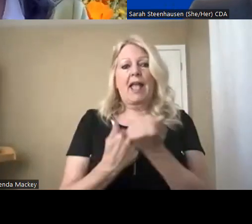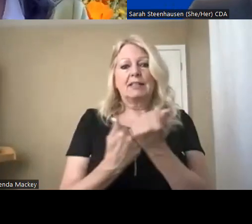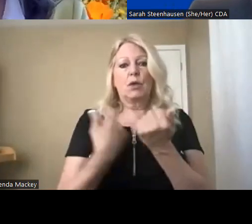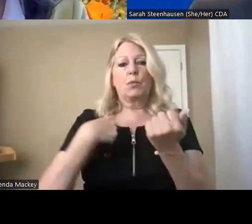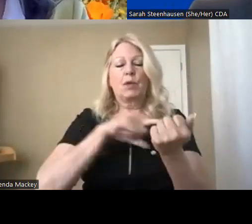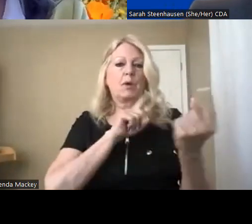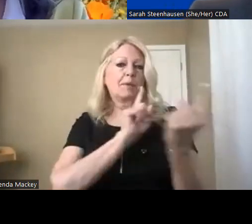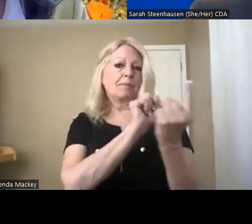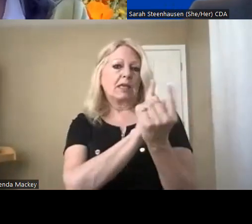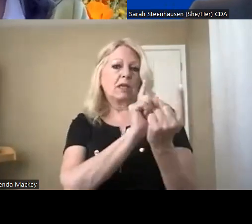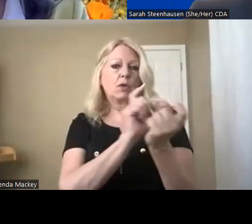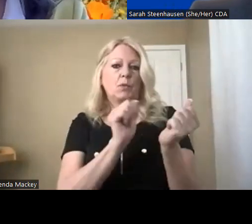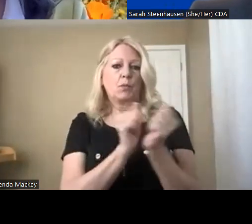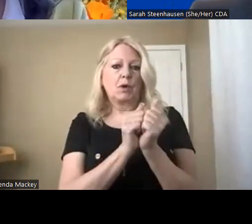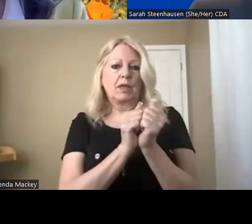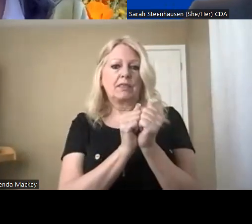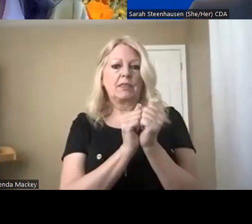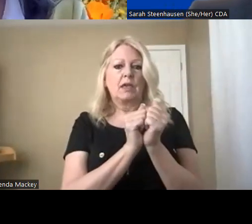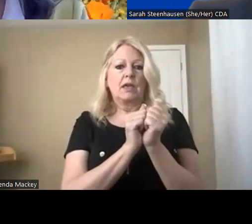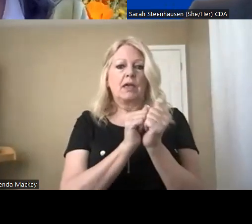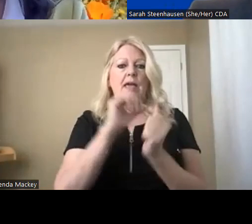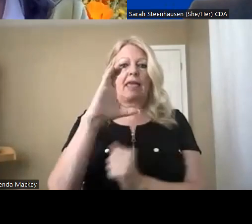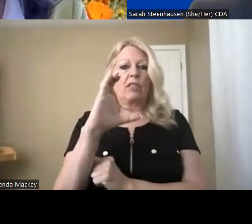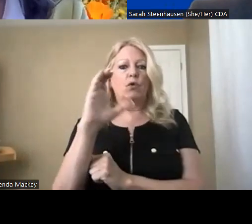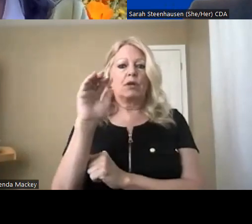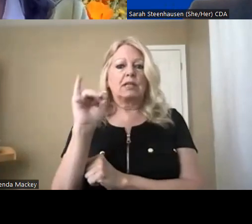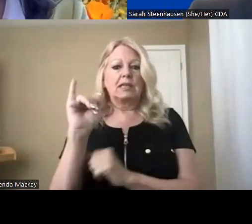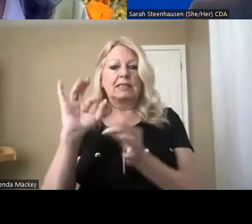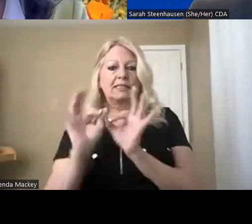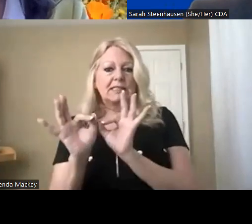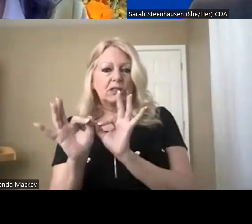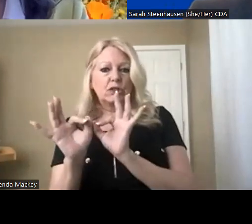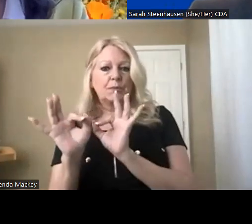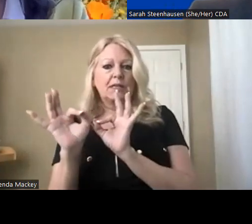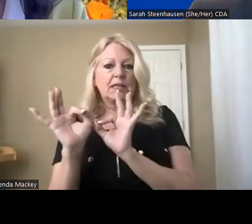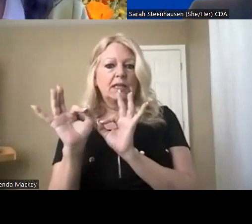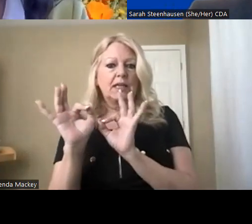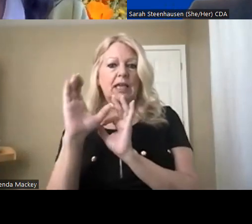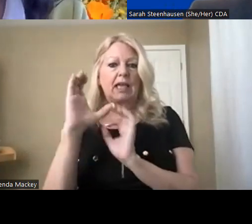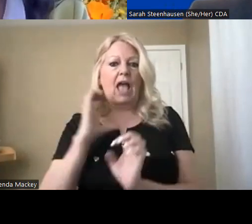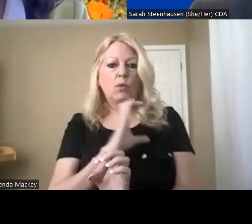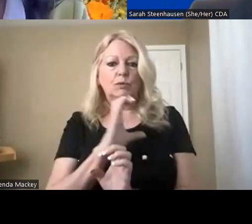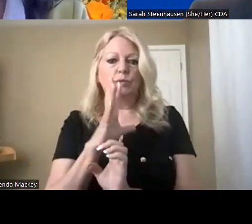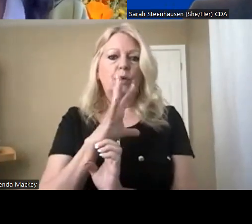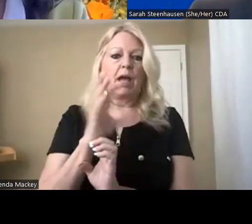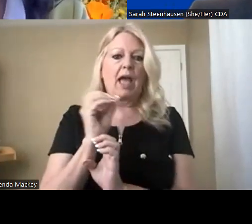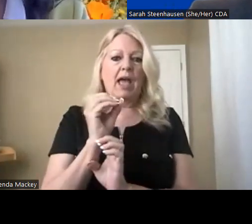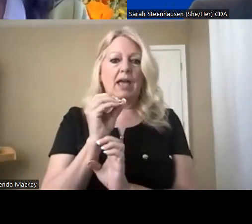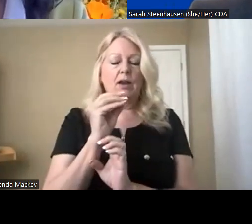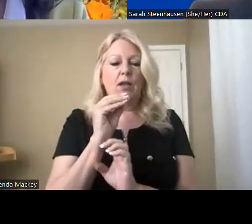the California Interagency Council on Homelessness to really find out what it took for them to stand up their lived experience advisory